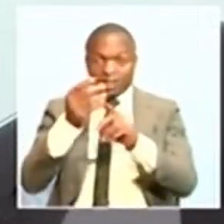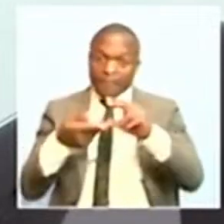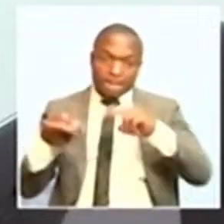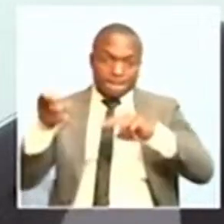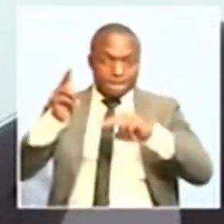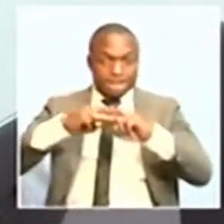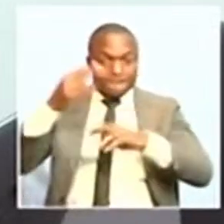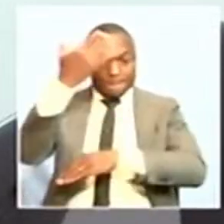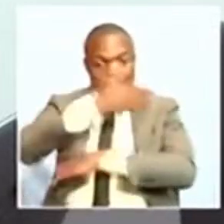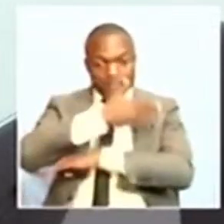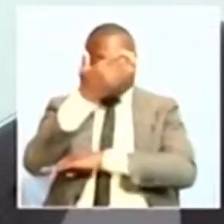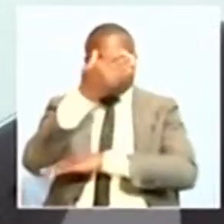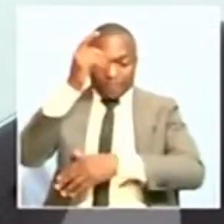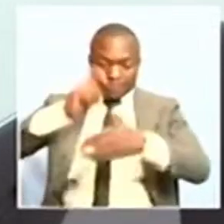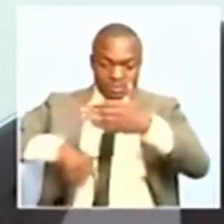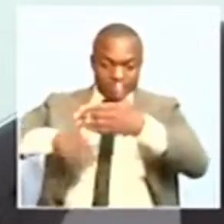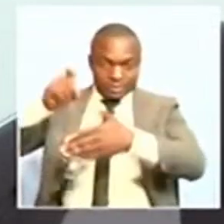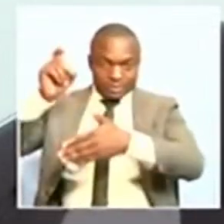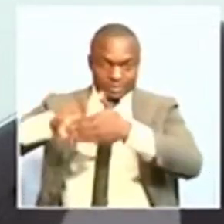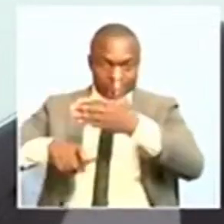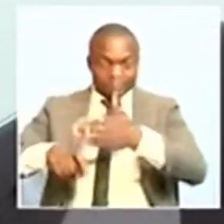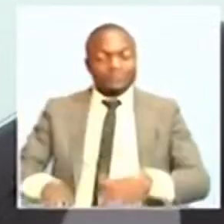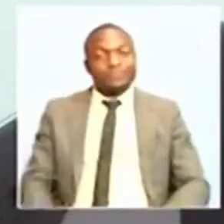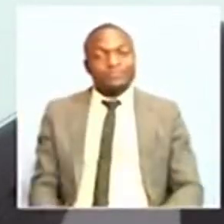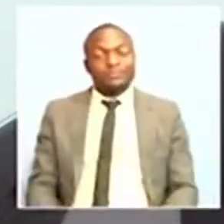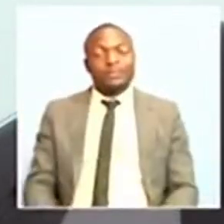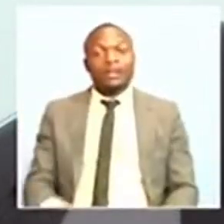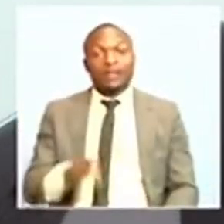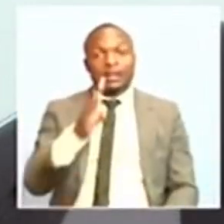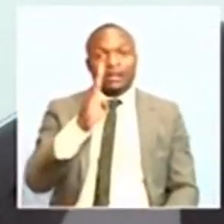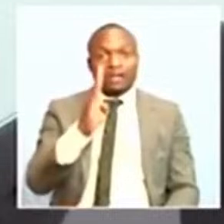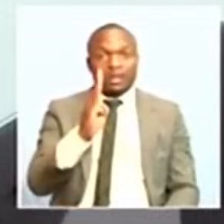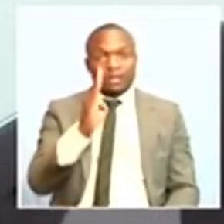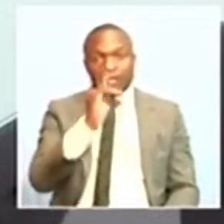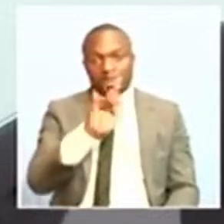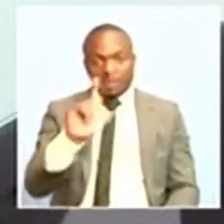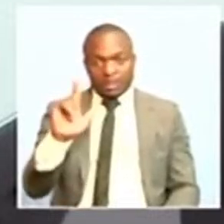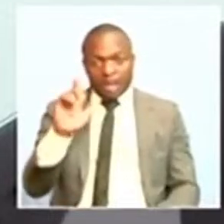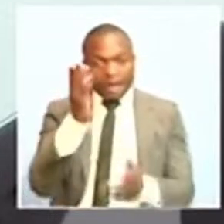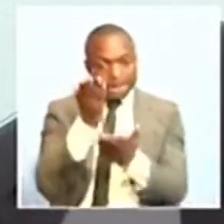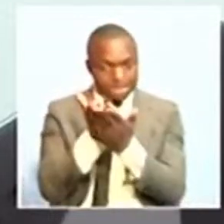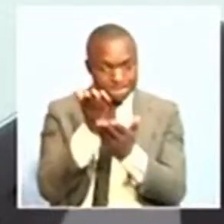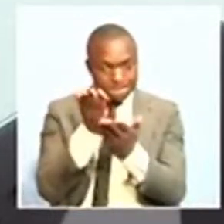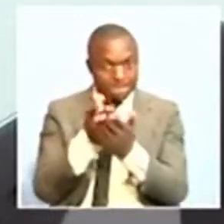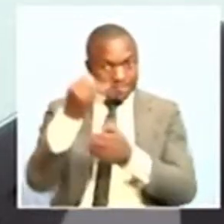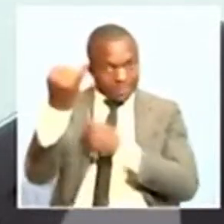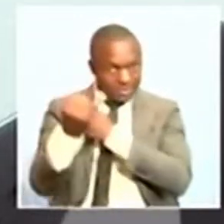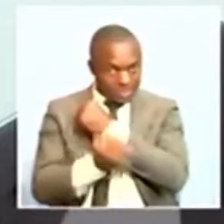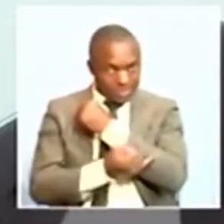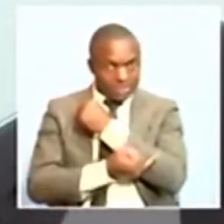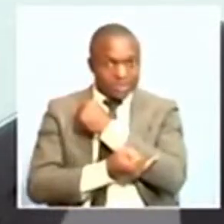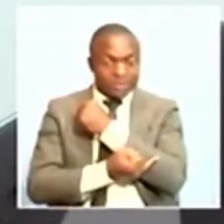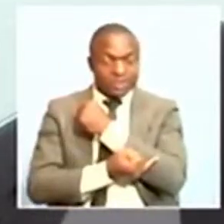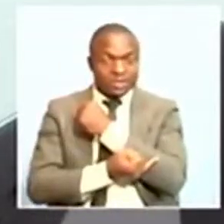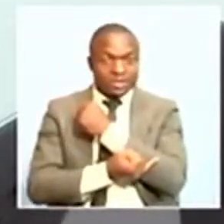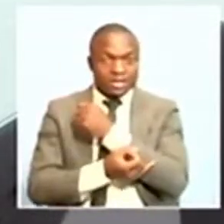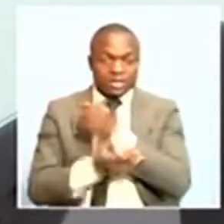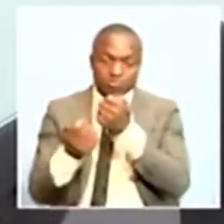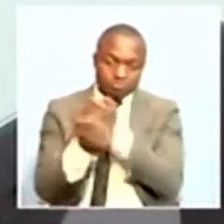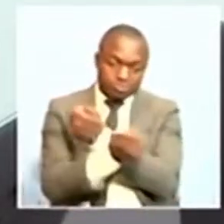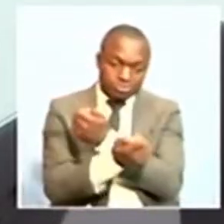increasing the customs and excise duty, the bill proposes to introduce an automatic annual